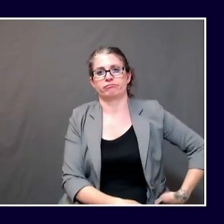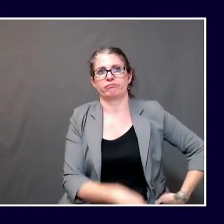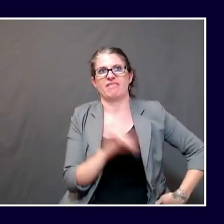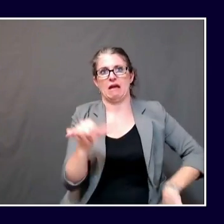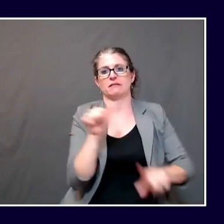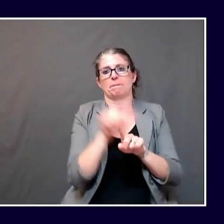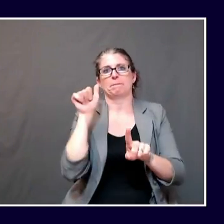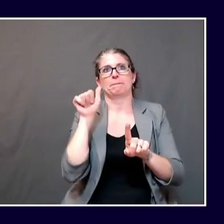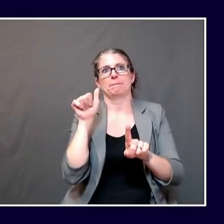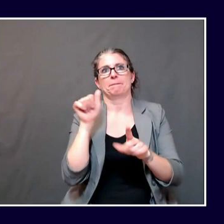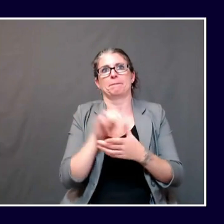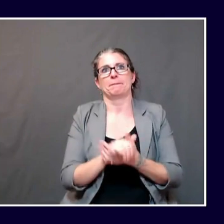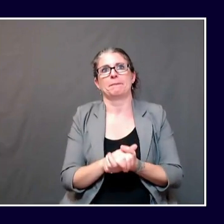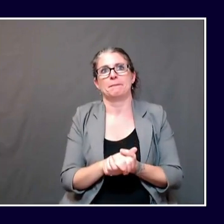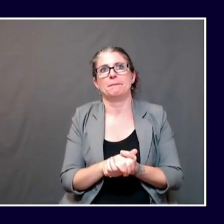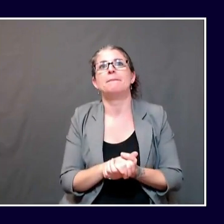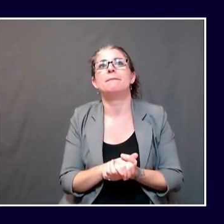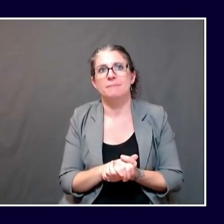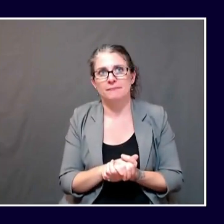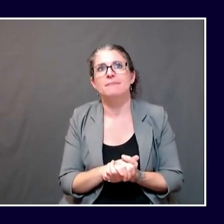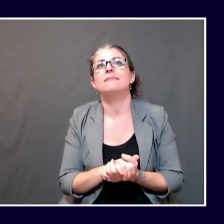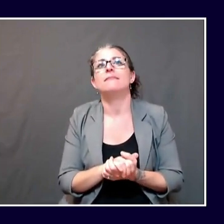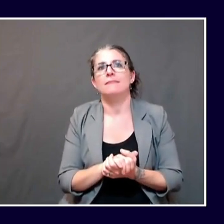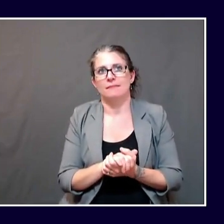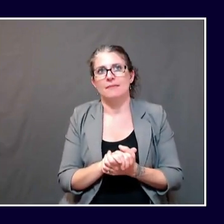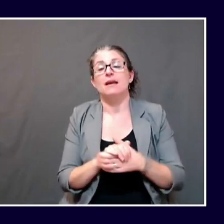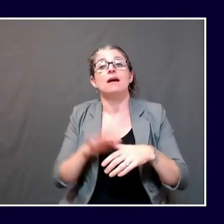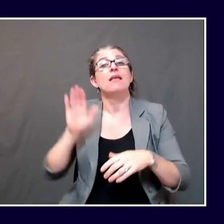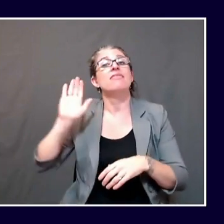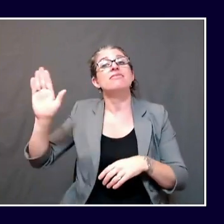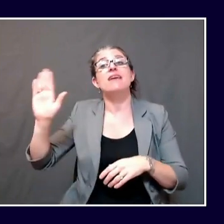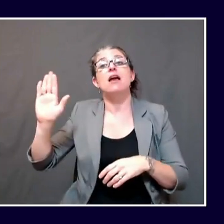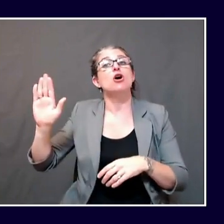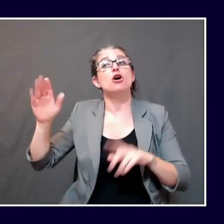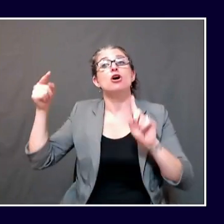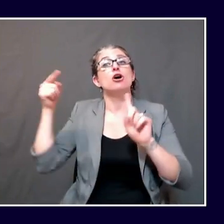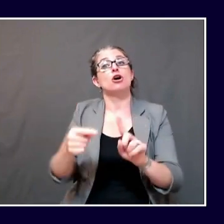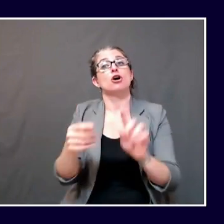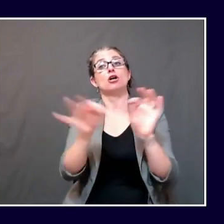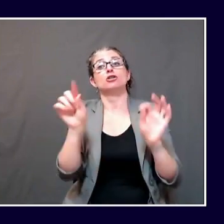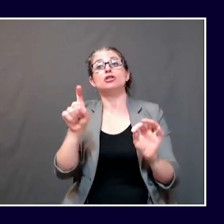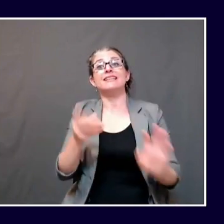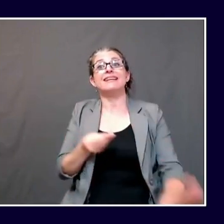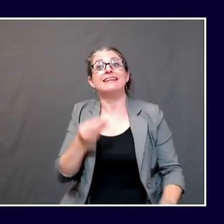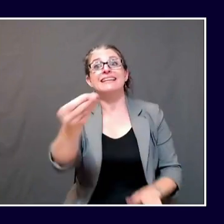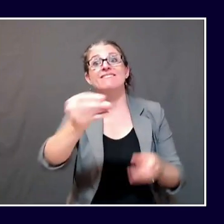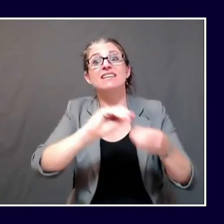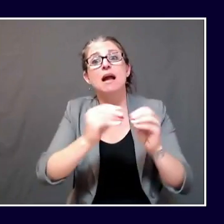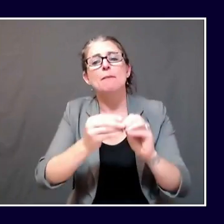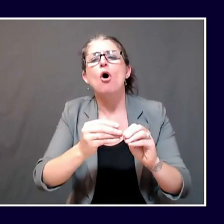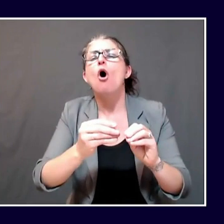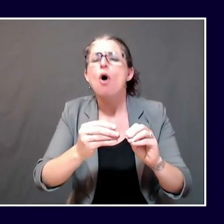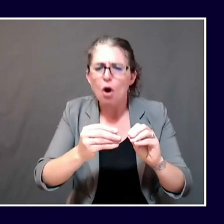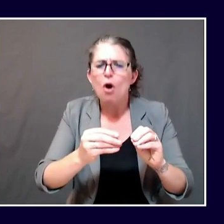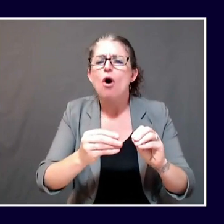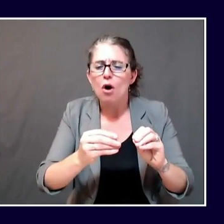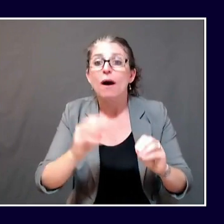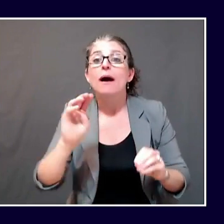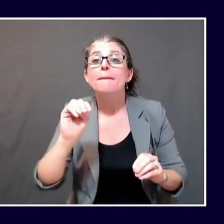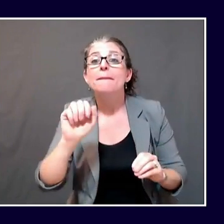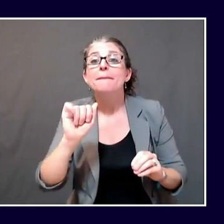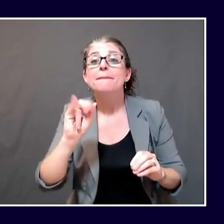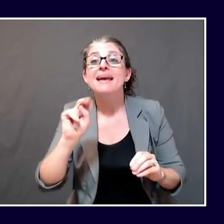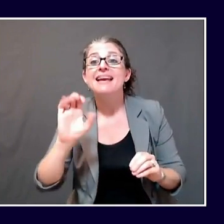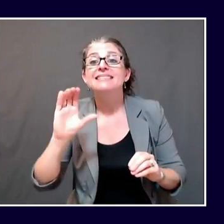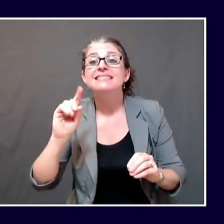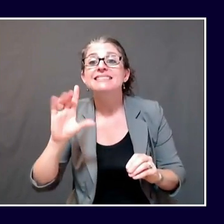right back to me, that's a red flag. The second red flag is if a phone call comes in, and